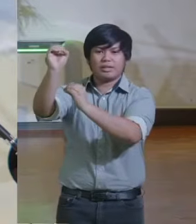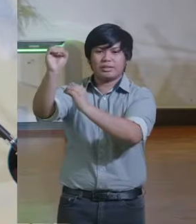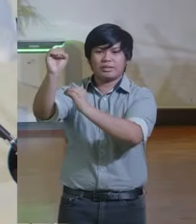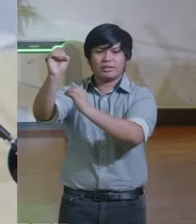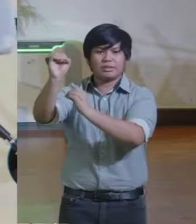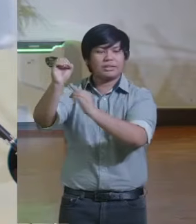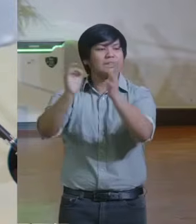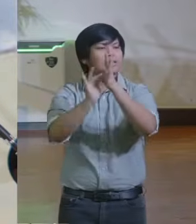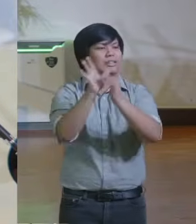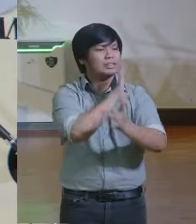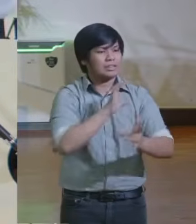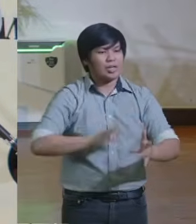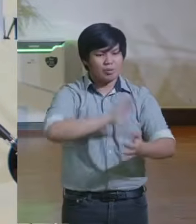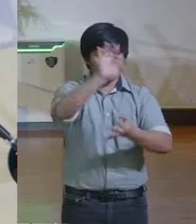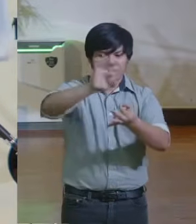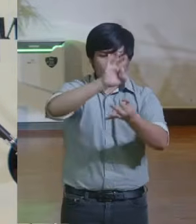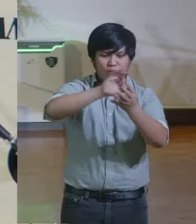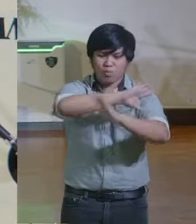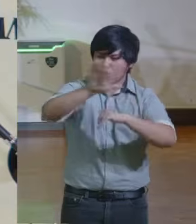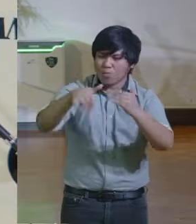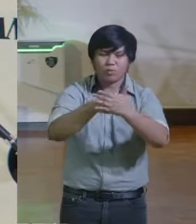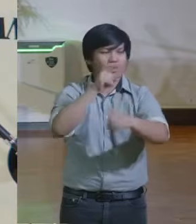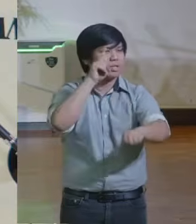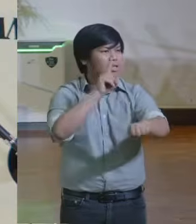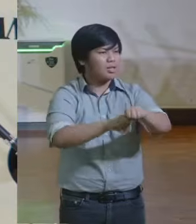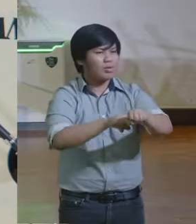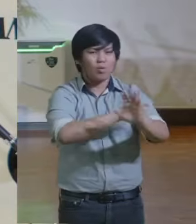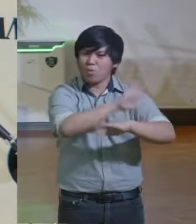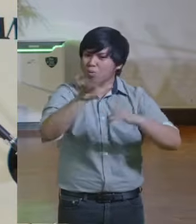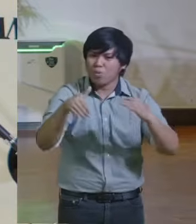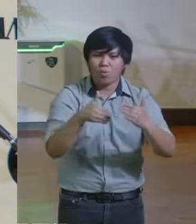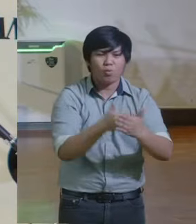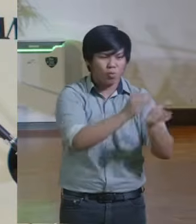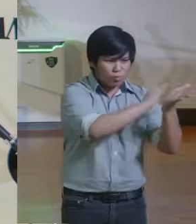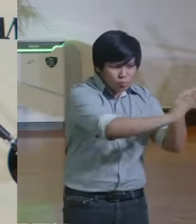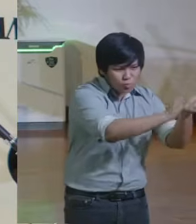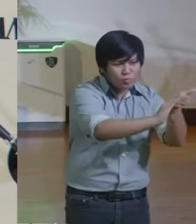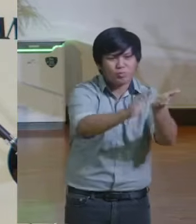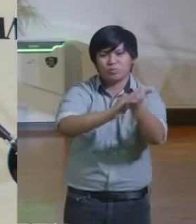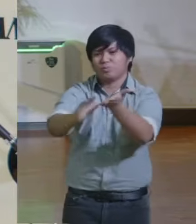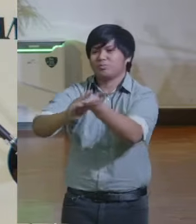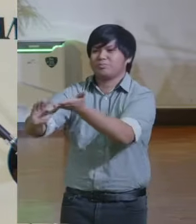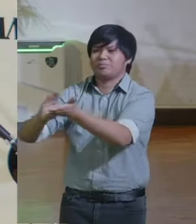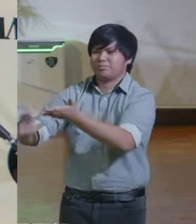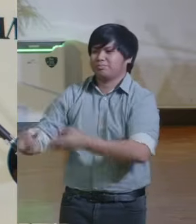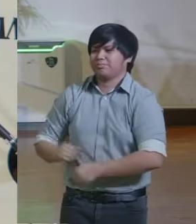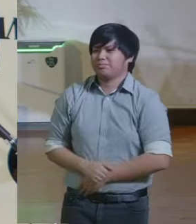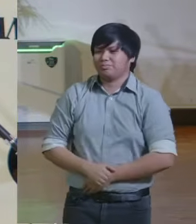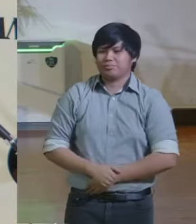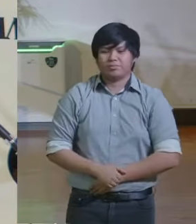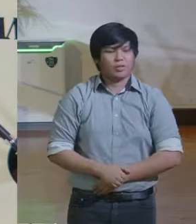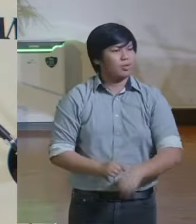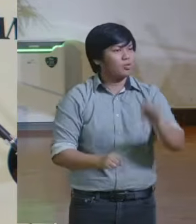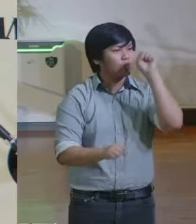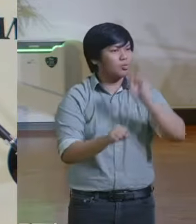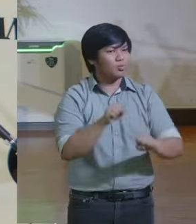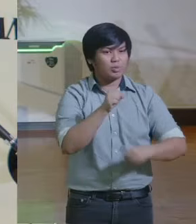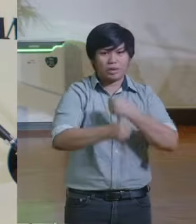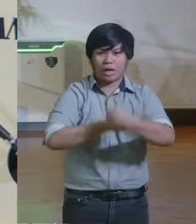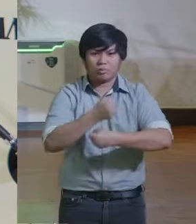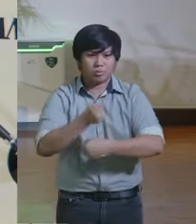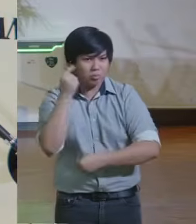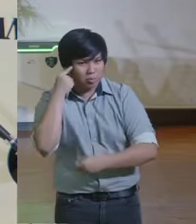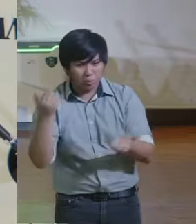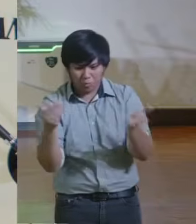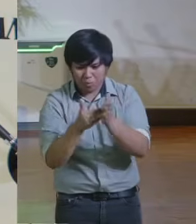has perfected for all time those who are being sanctified. Tapos na po. Wala na po kayong